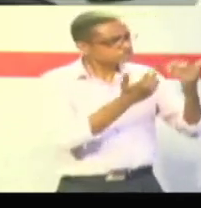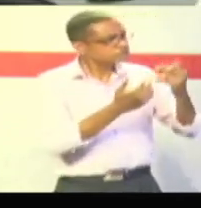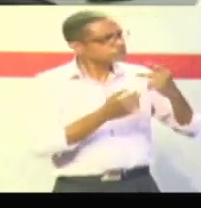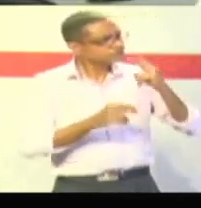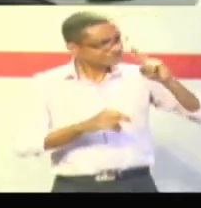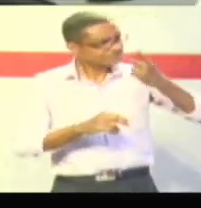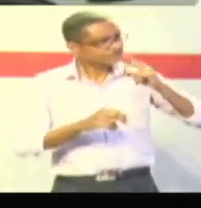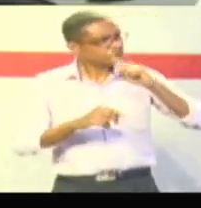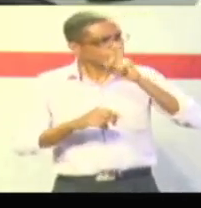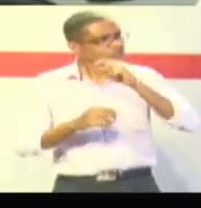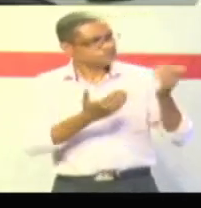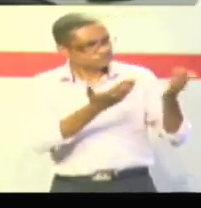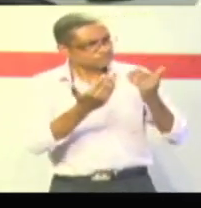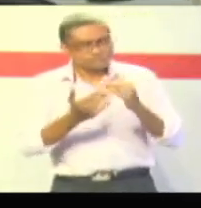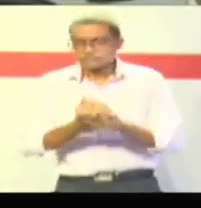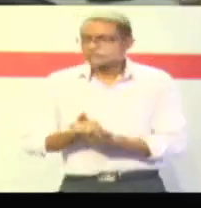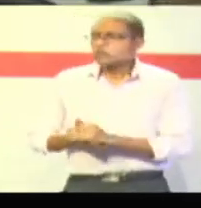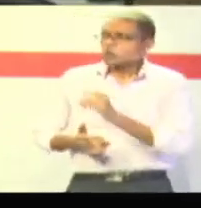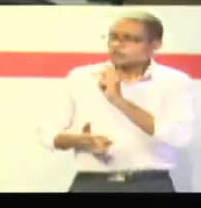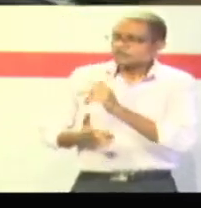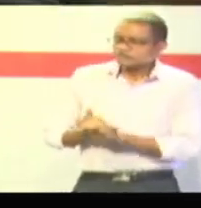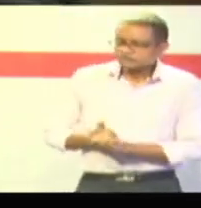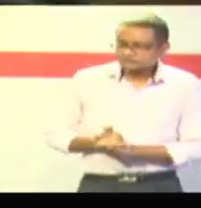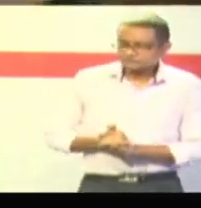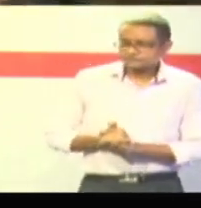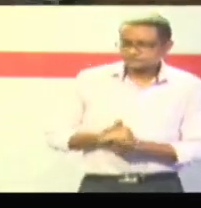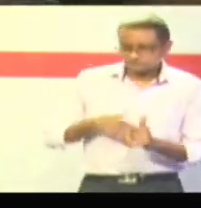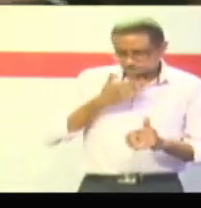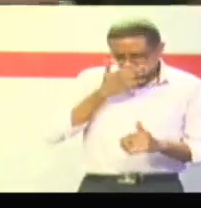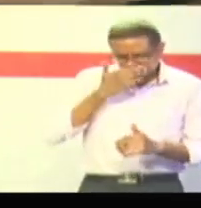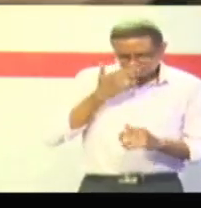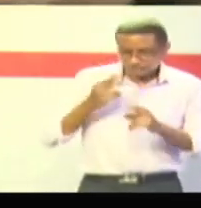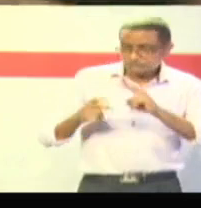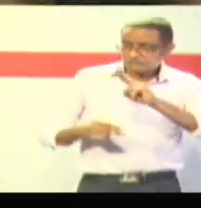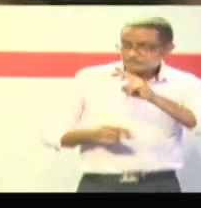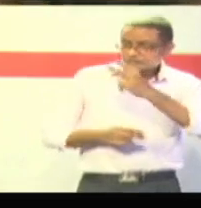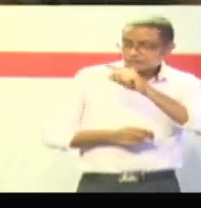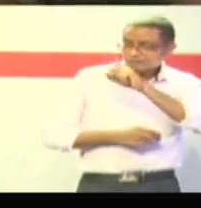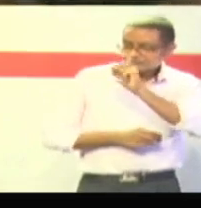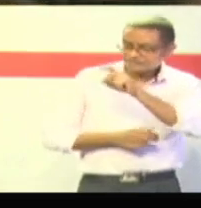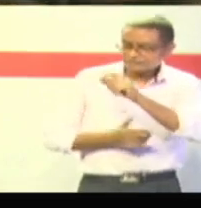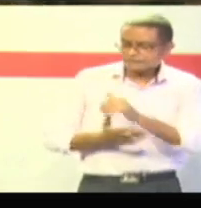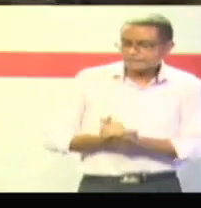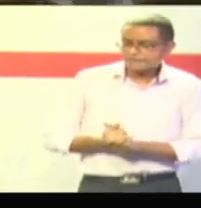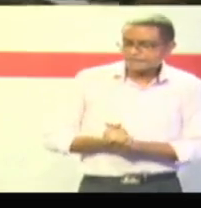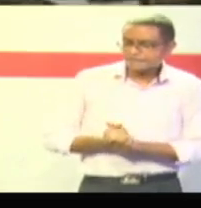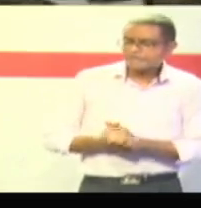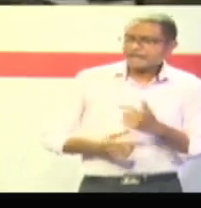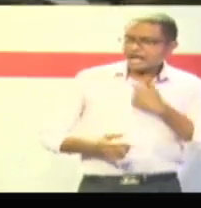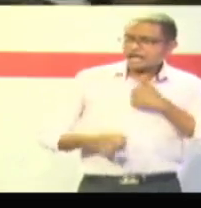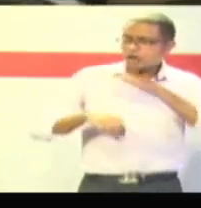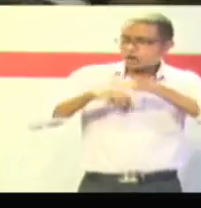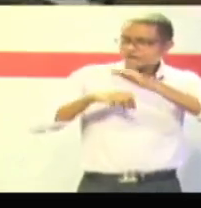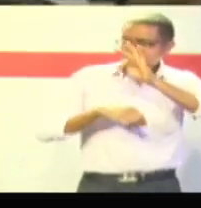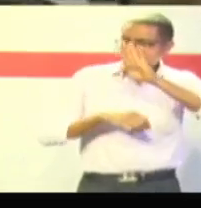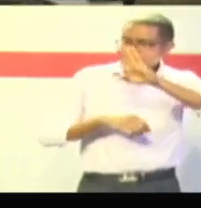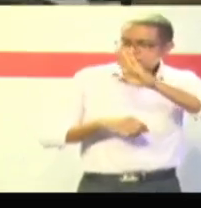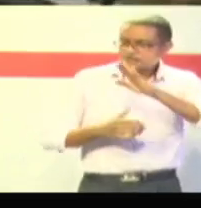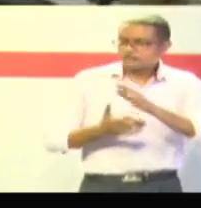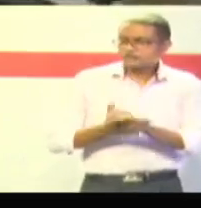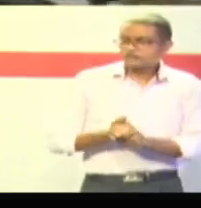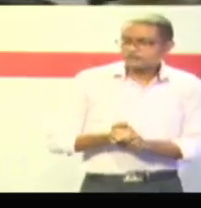please. The second question? Okay. The second question is, I was on Facebook